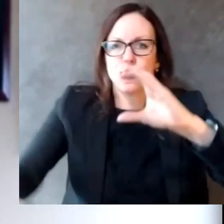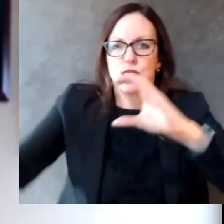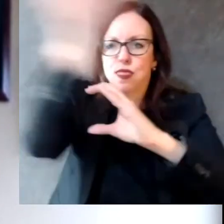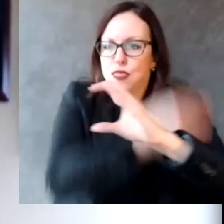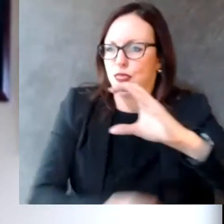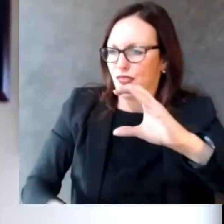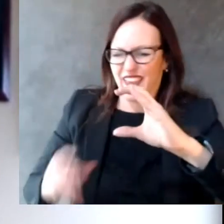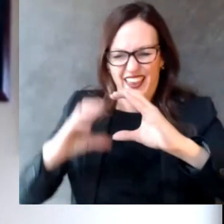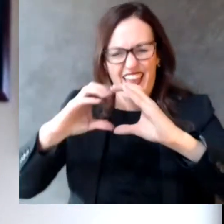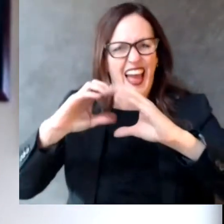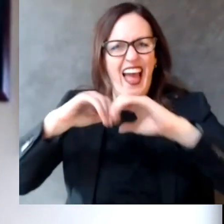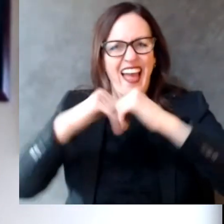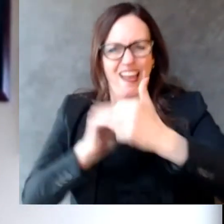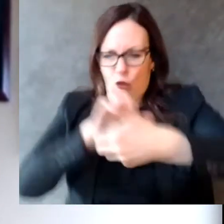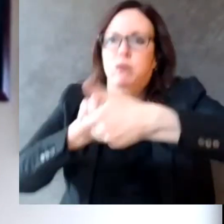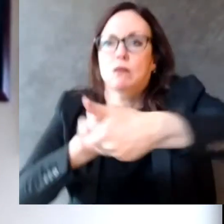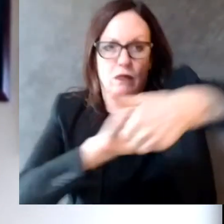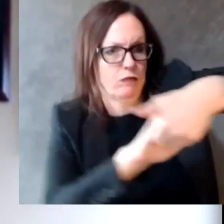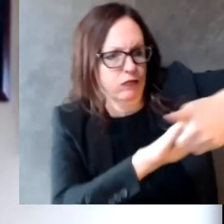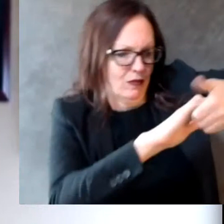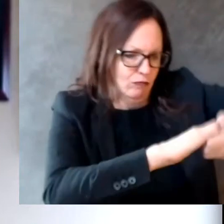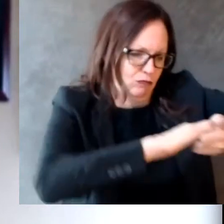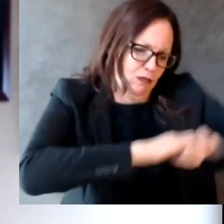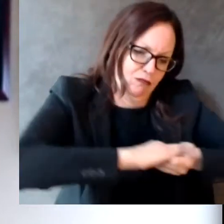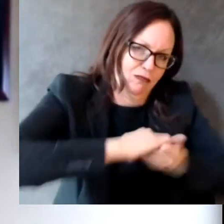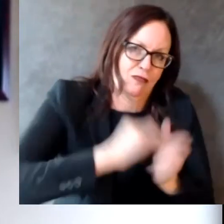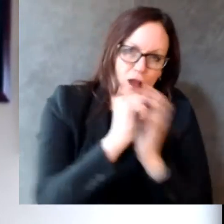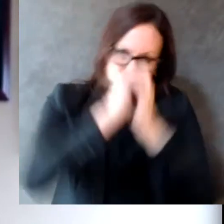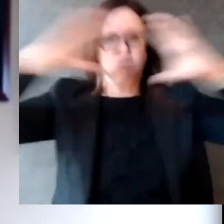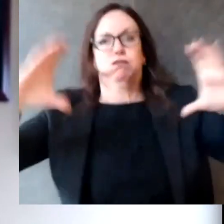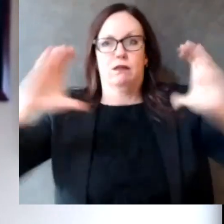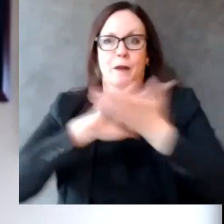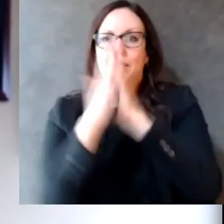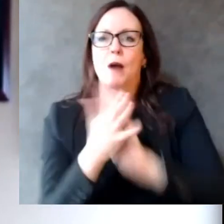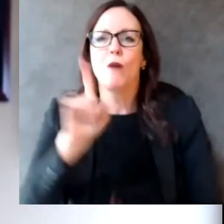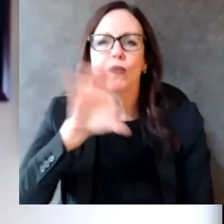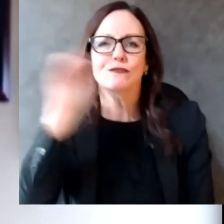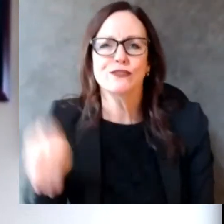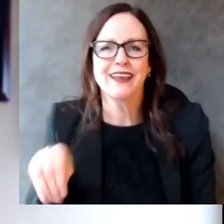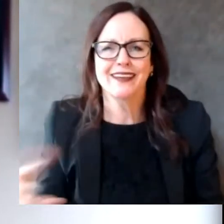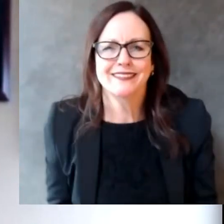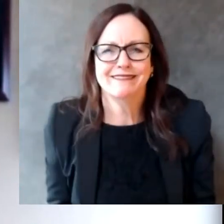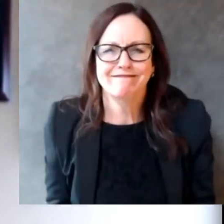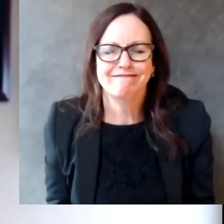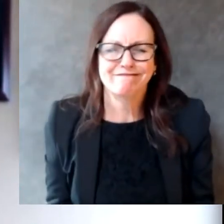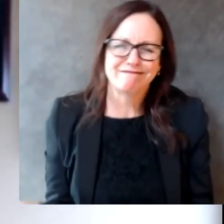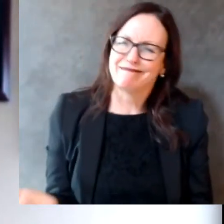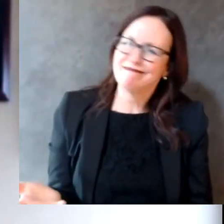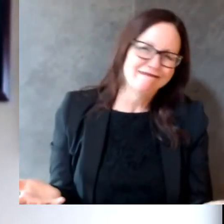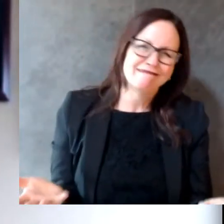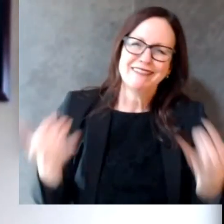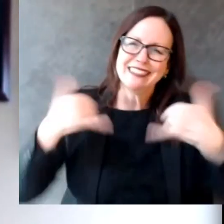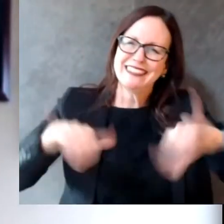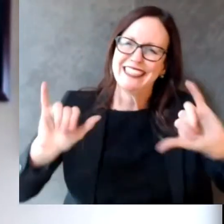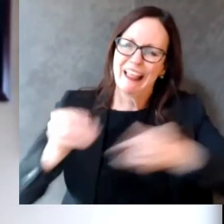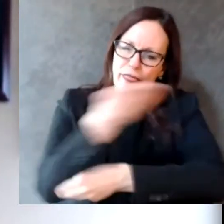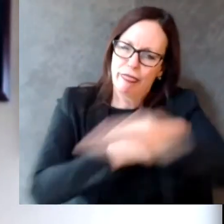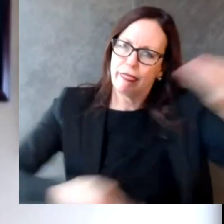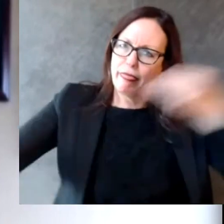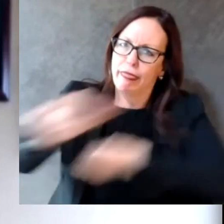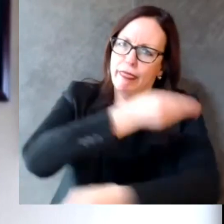not necessarily be the case when you reach an arbitrary level of vaccine. We have to look at that other piece about